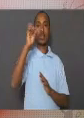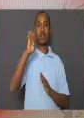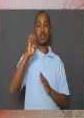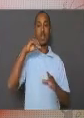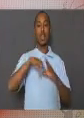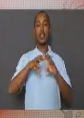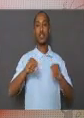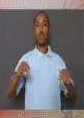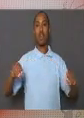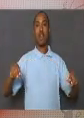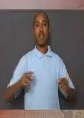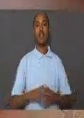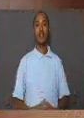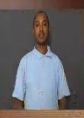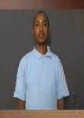soil.